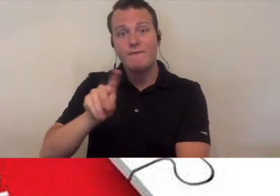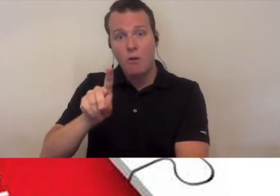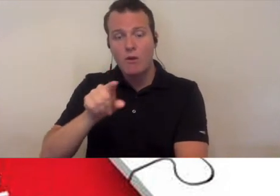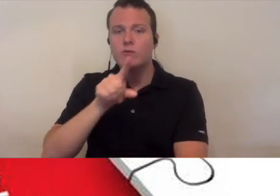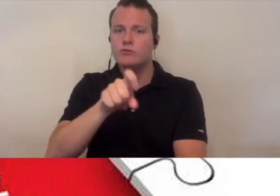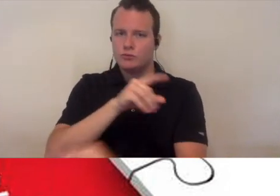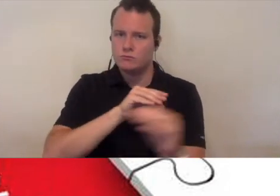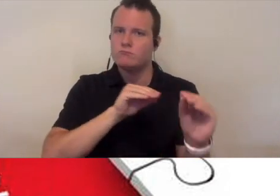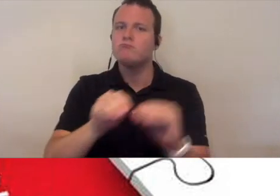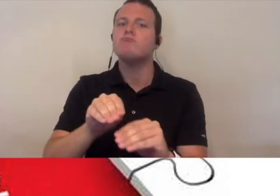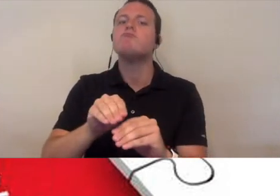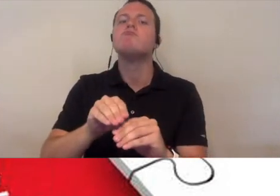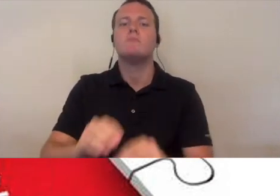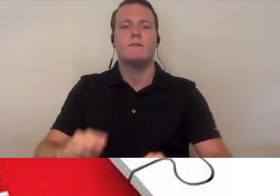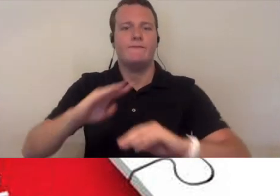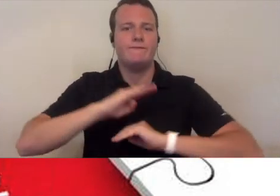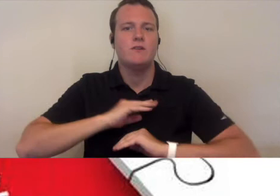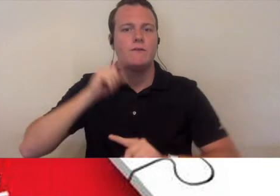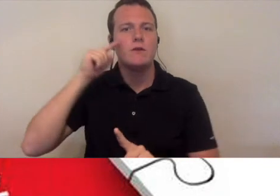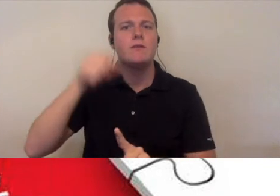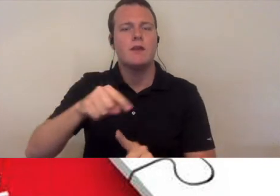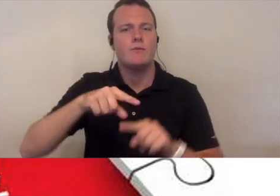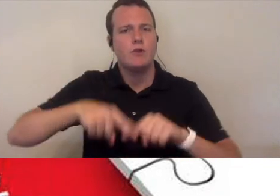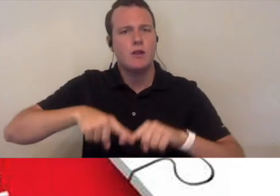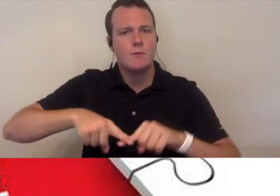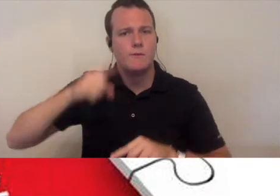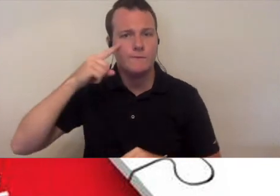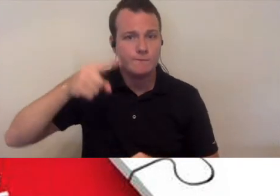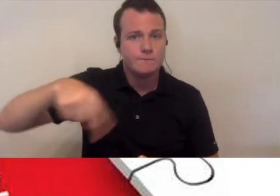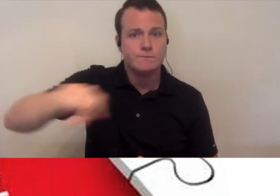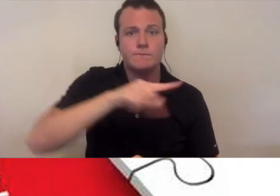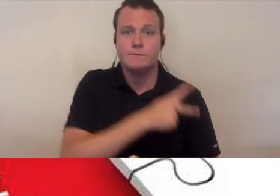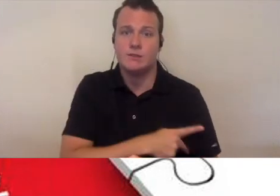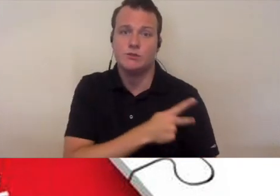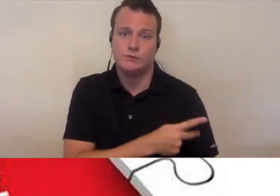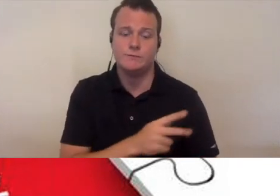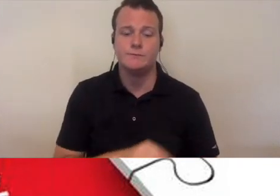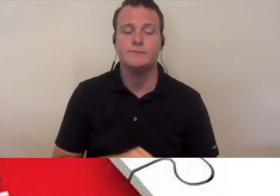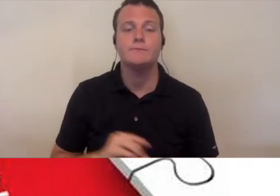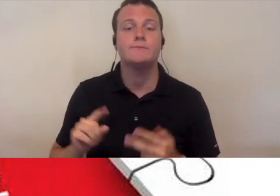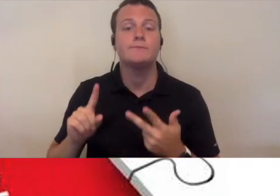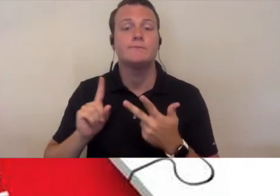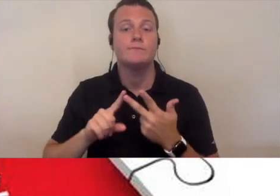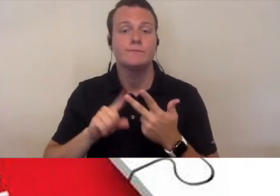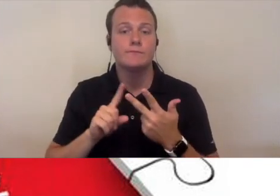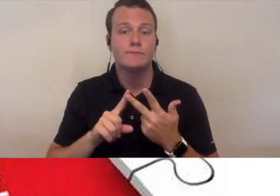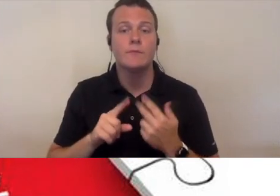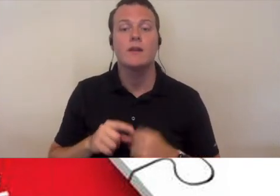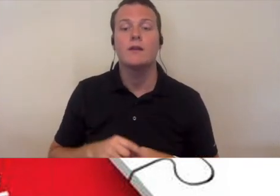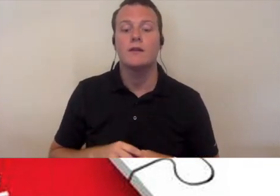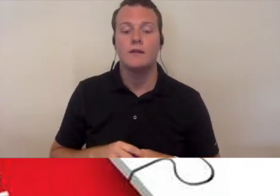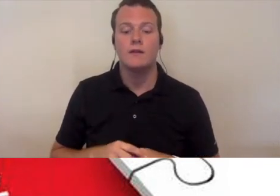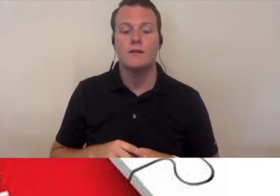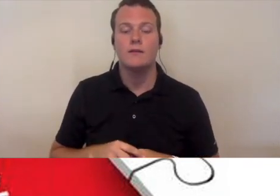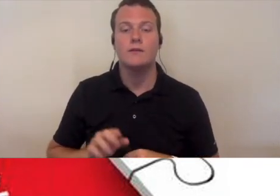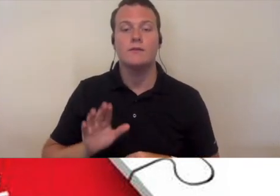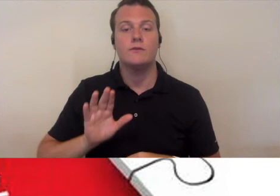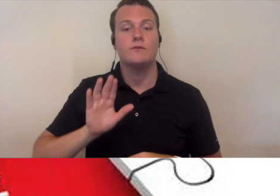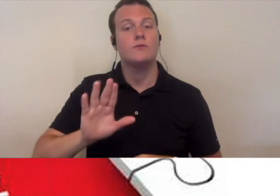patients. Third is you need patients to fill the void in your